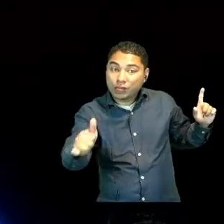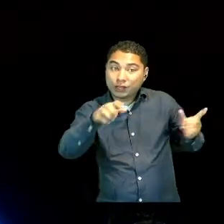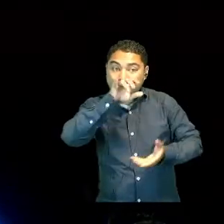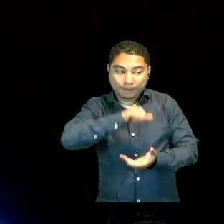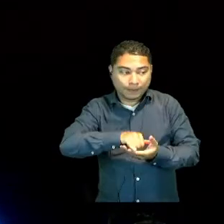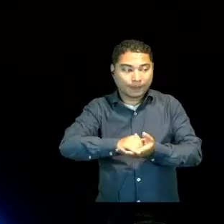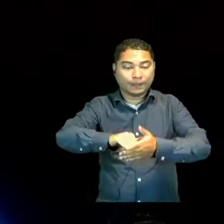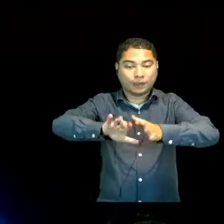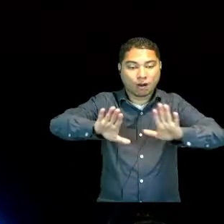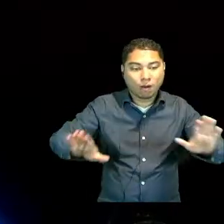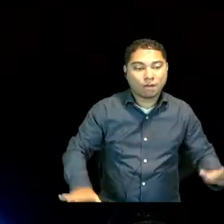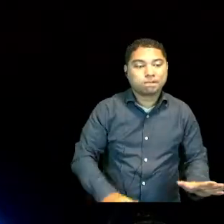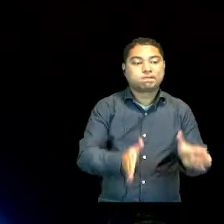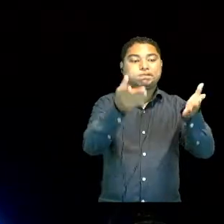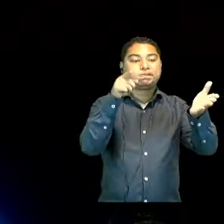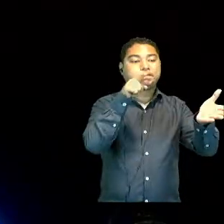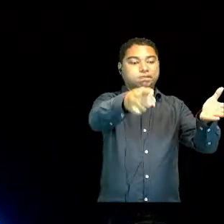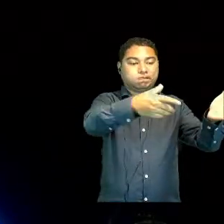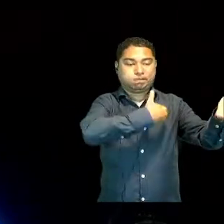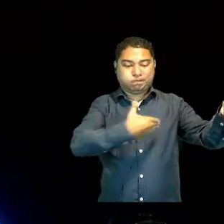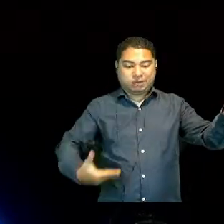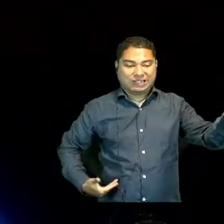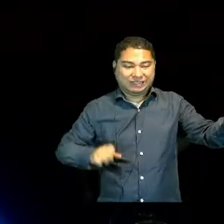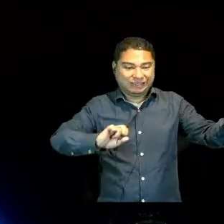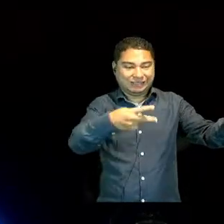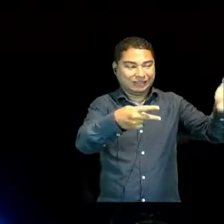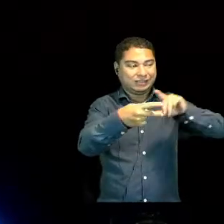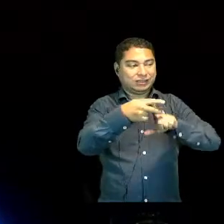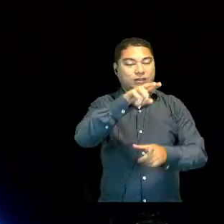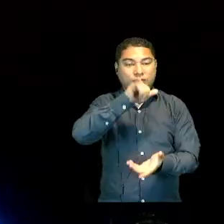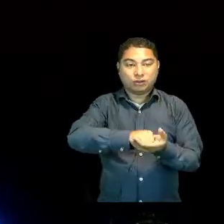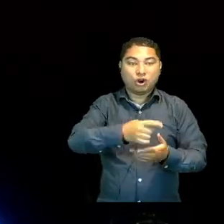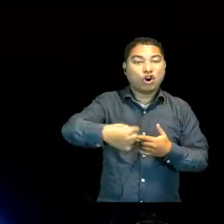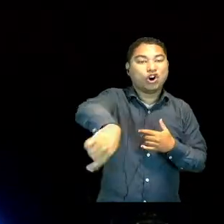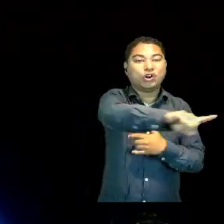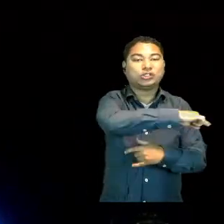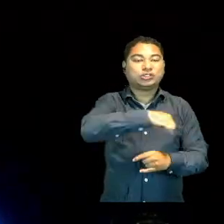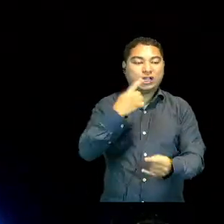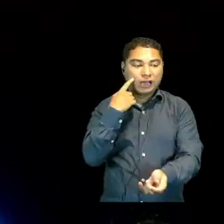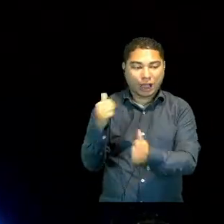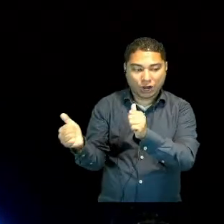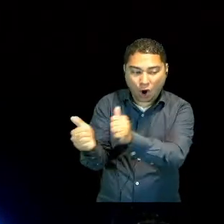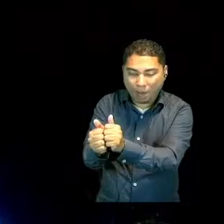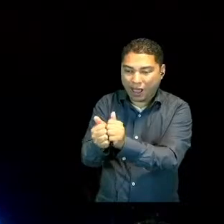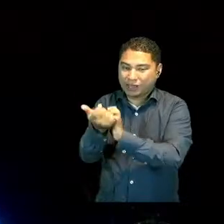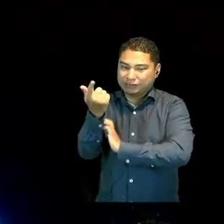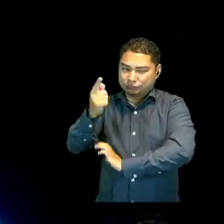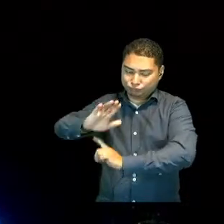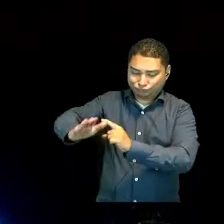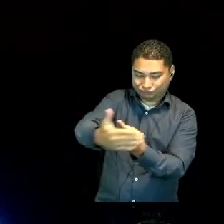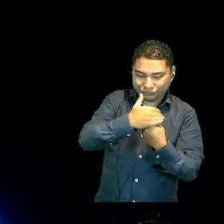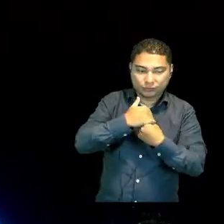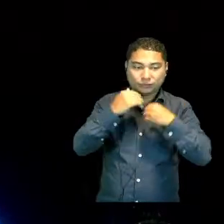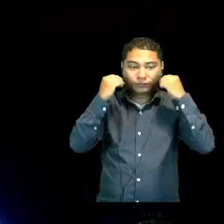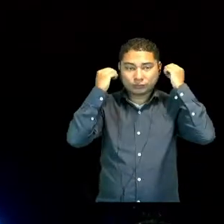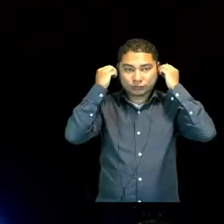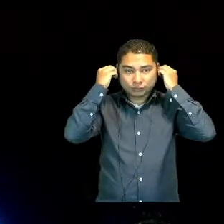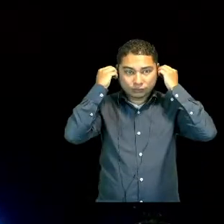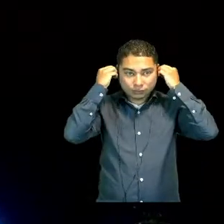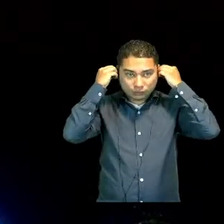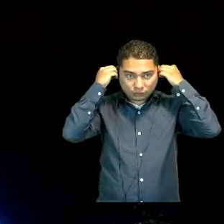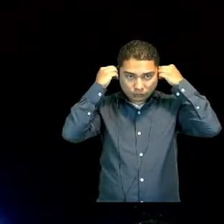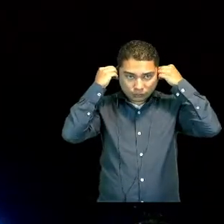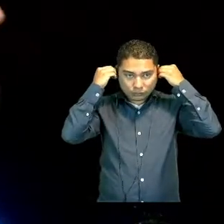president, you will stand with her and protect her. And in North America, we will be looking to